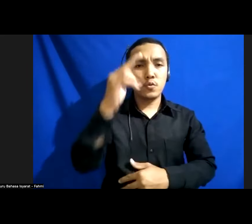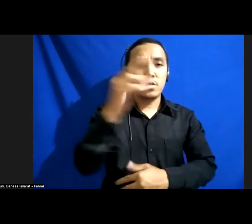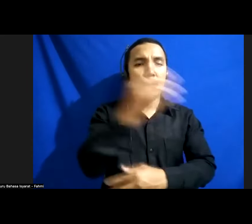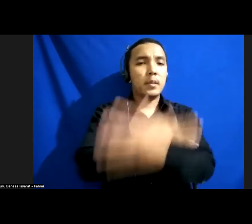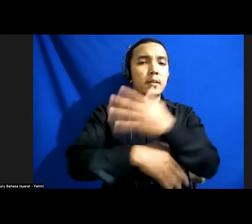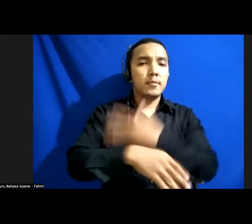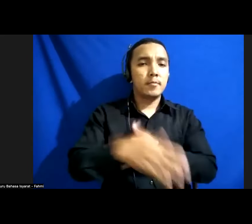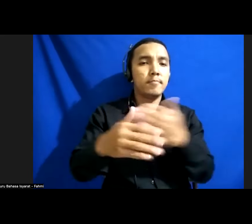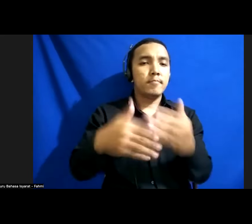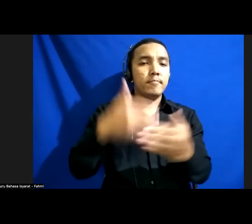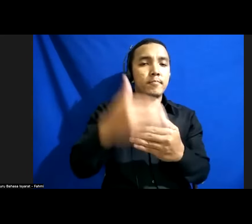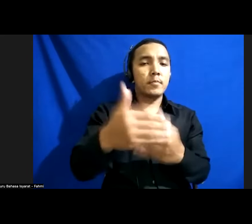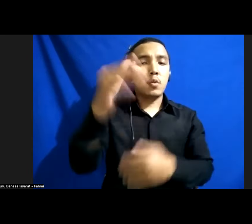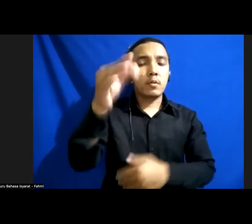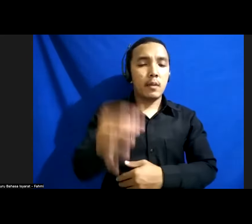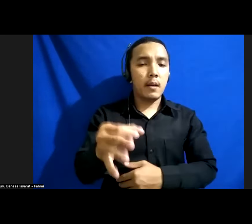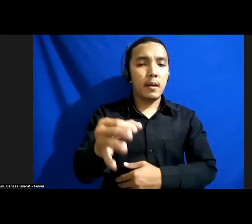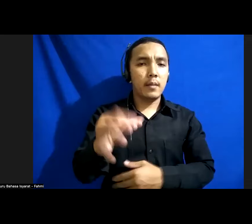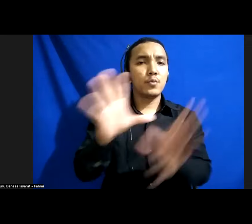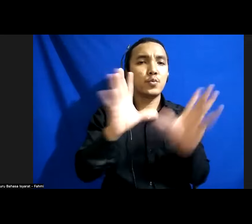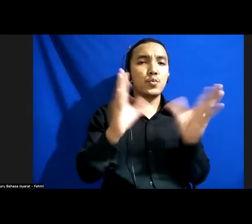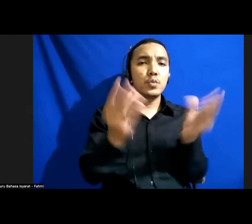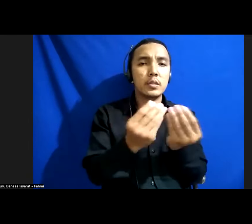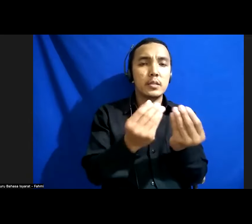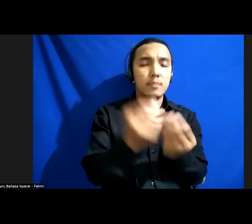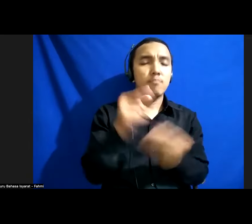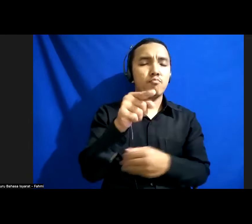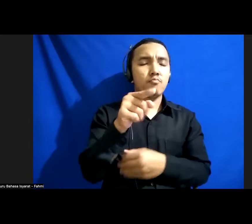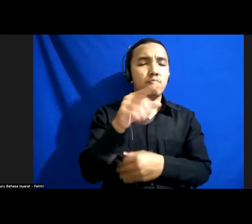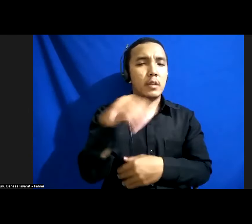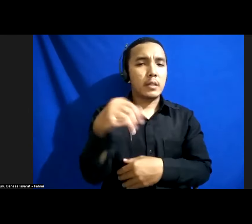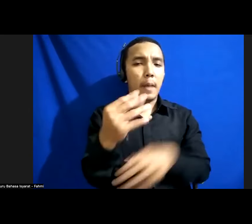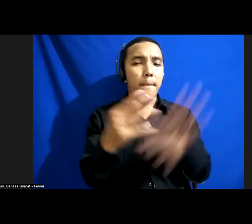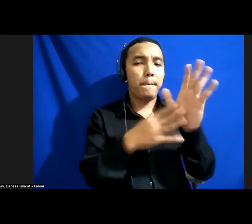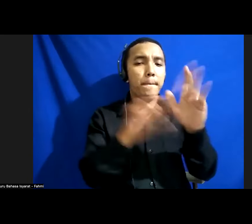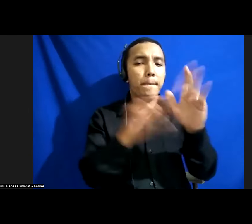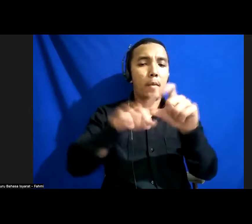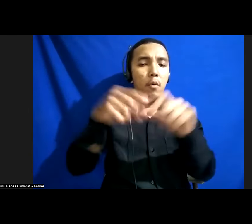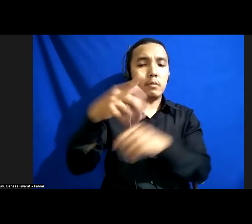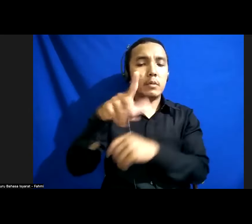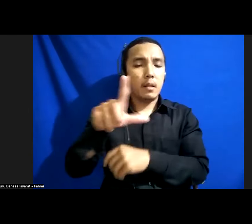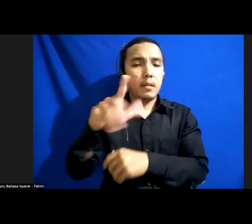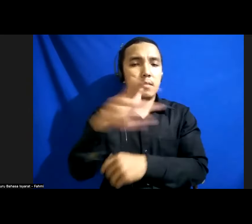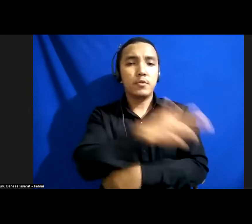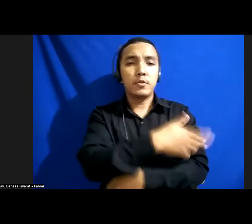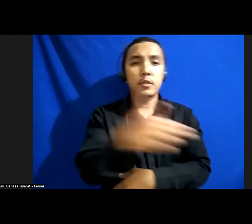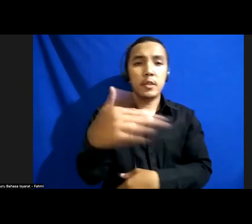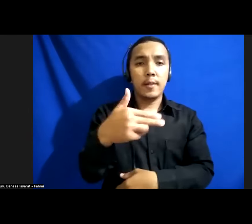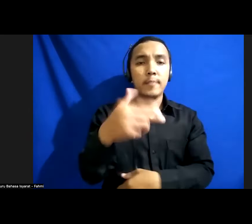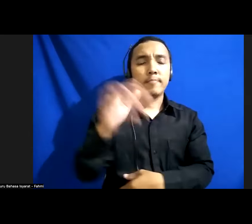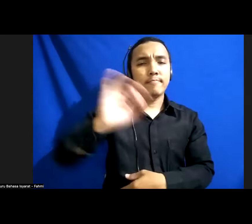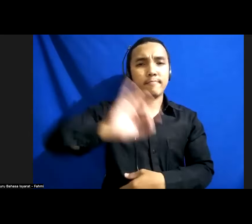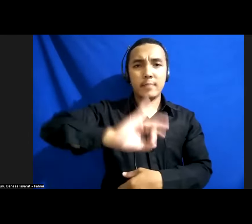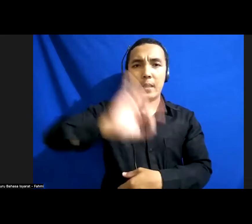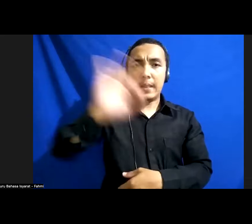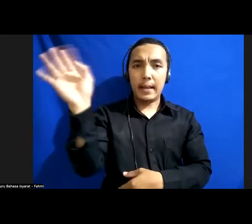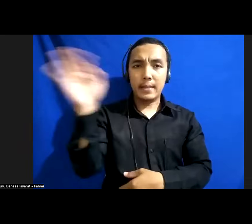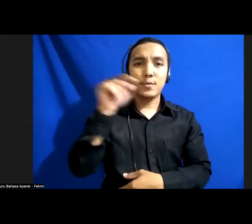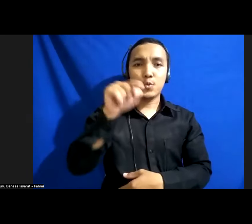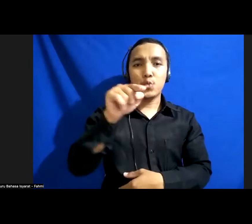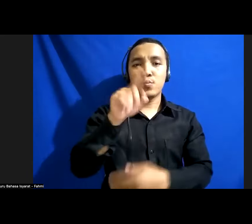an inclusive city that can serve as a model in Indonesia. And additionally, on various